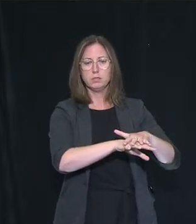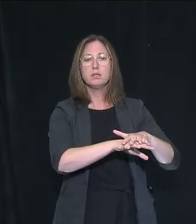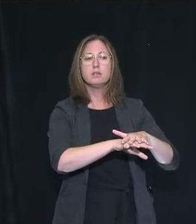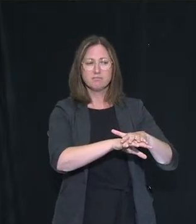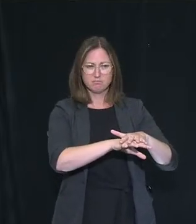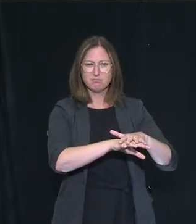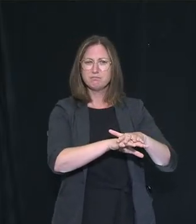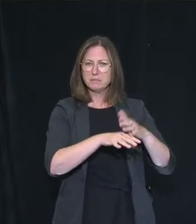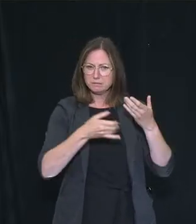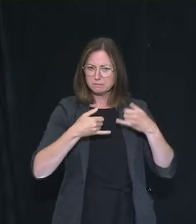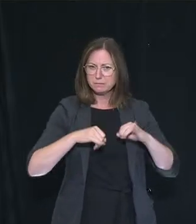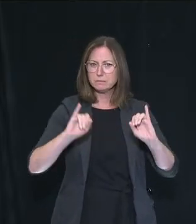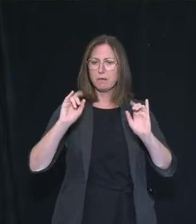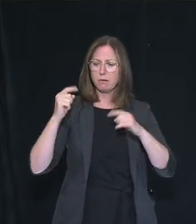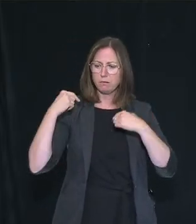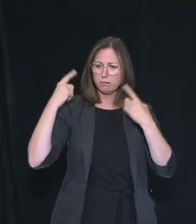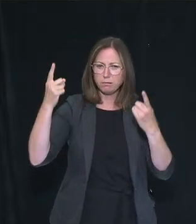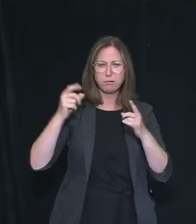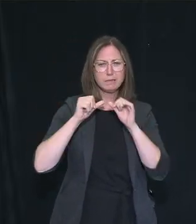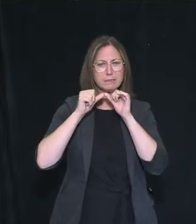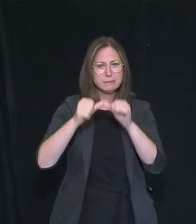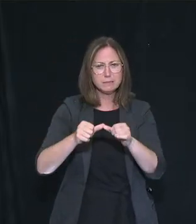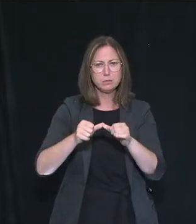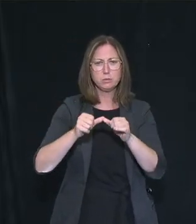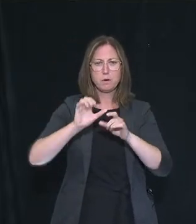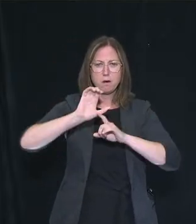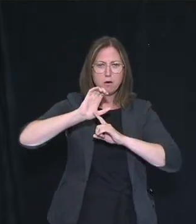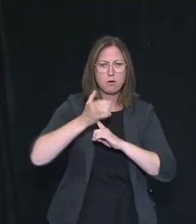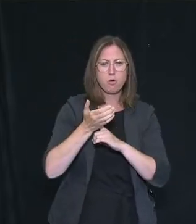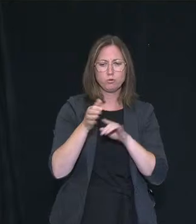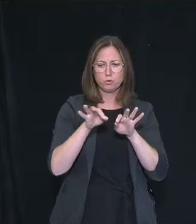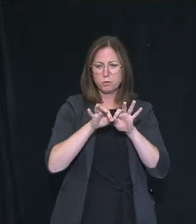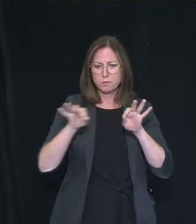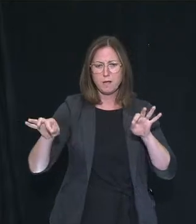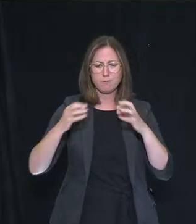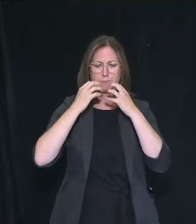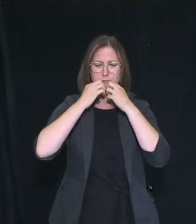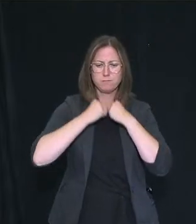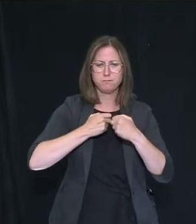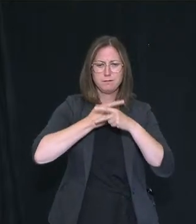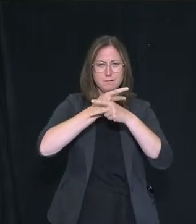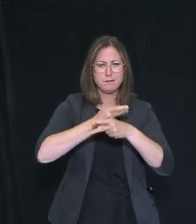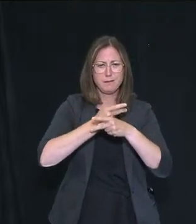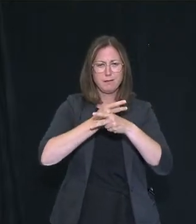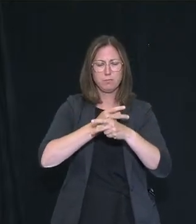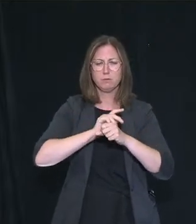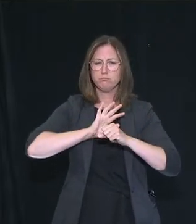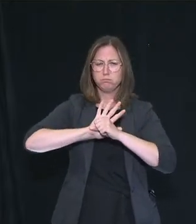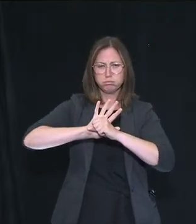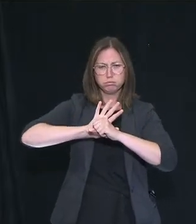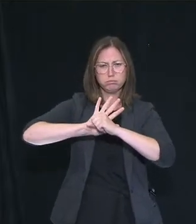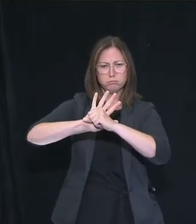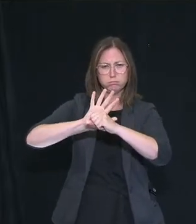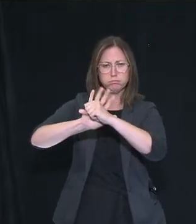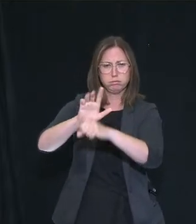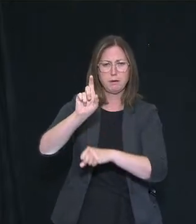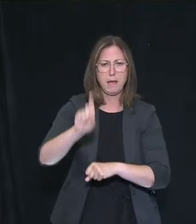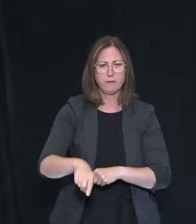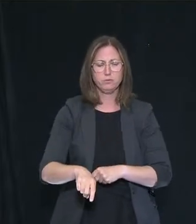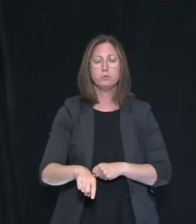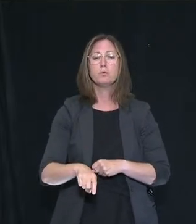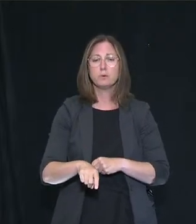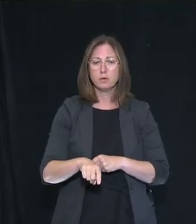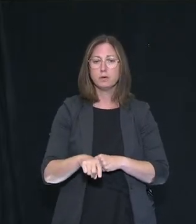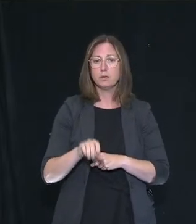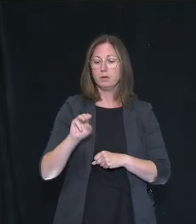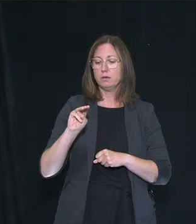to fight to defend and preserve their cultures and languages. The traditional gathering that took place